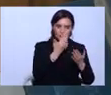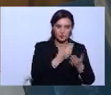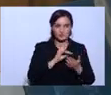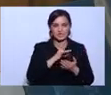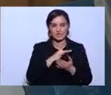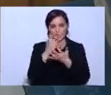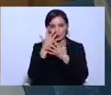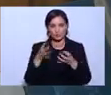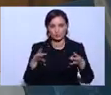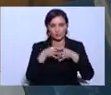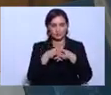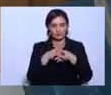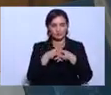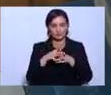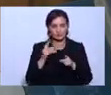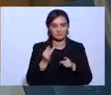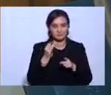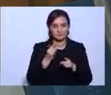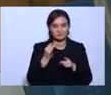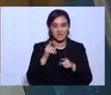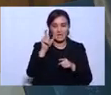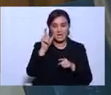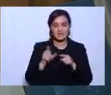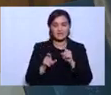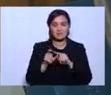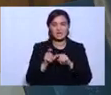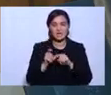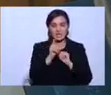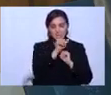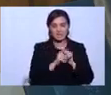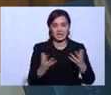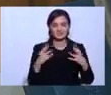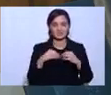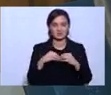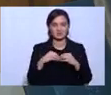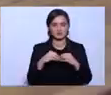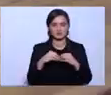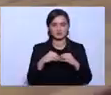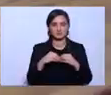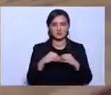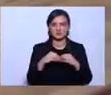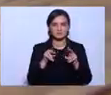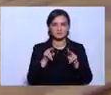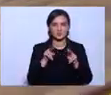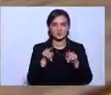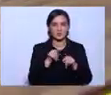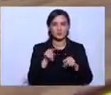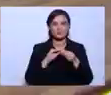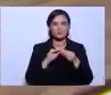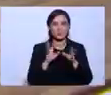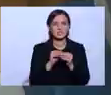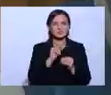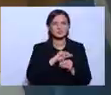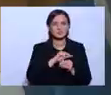Common human themes bringing us all together works better sometimes than a lecture or